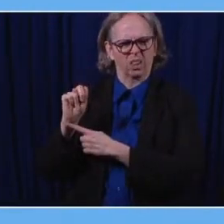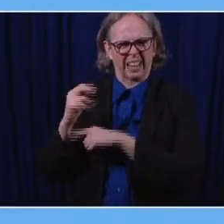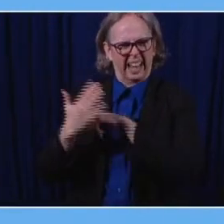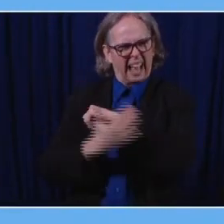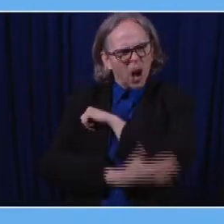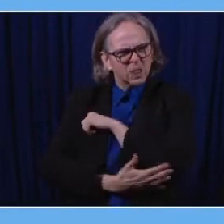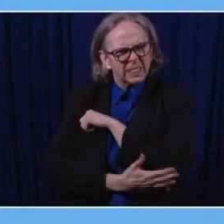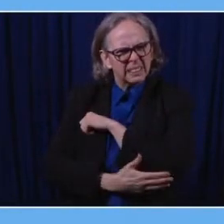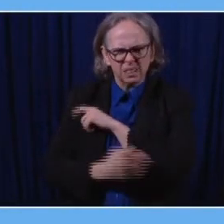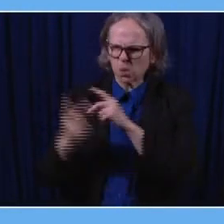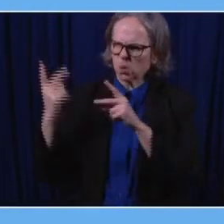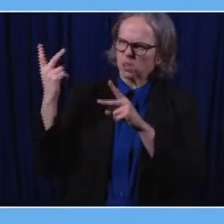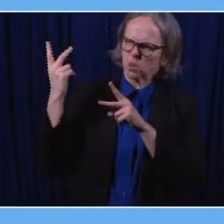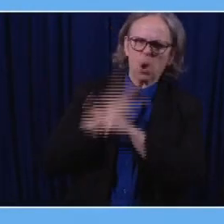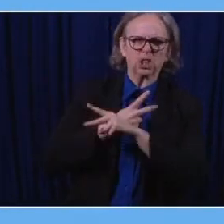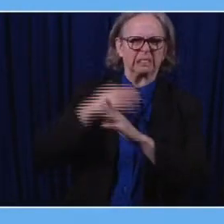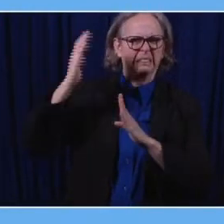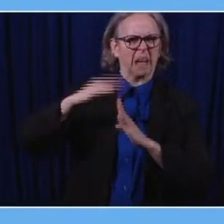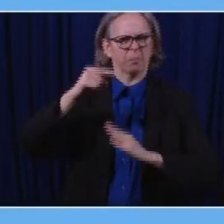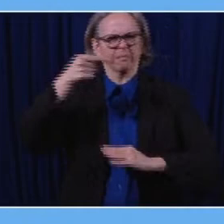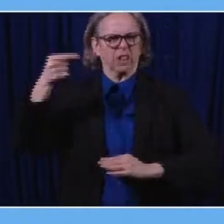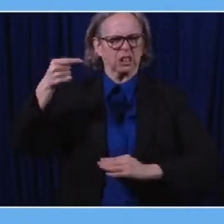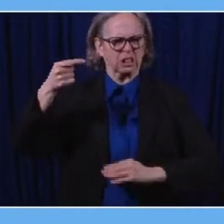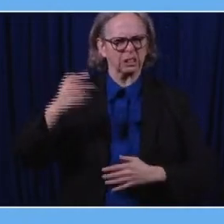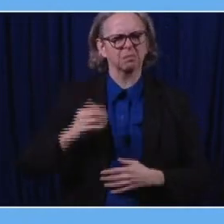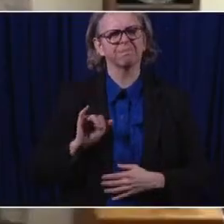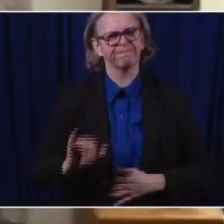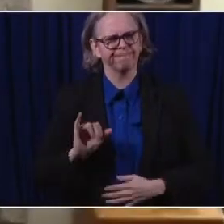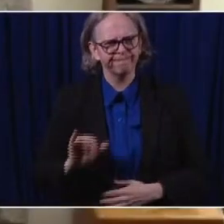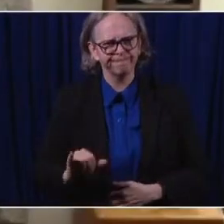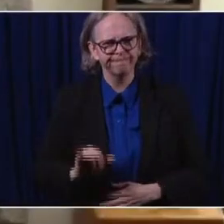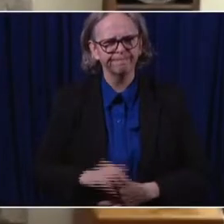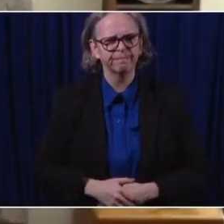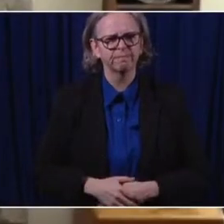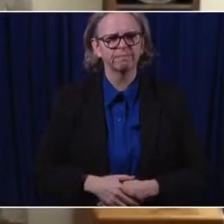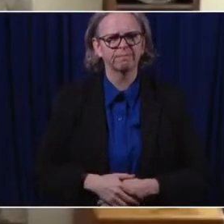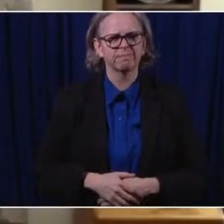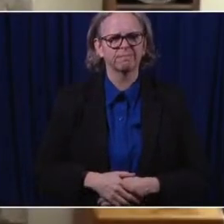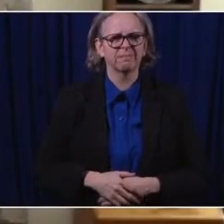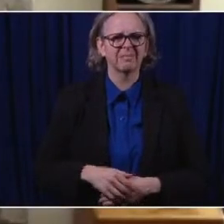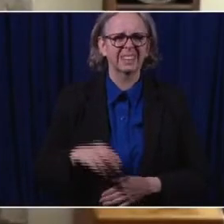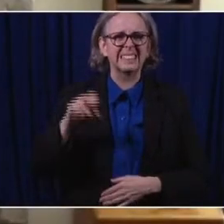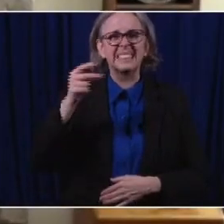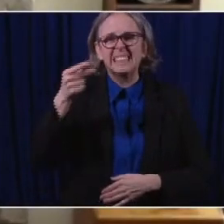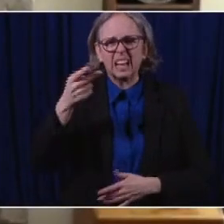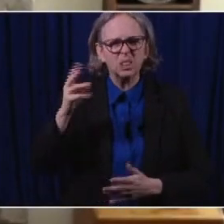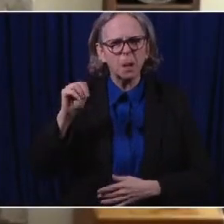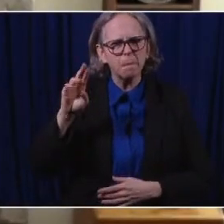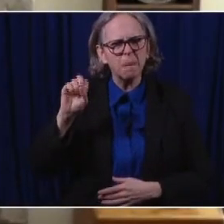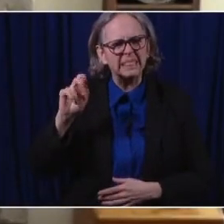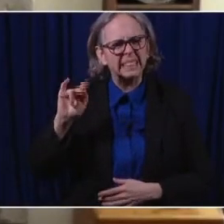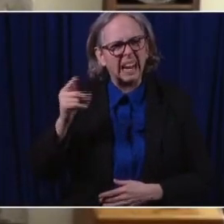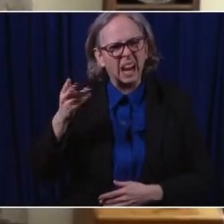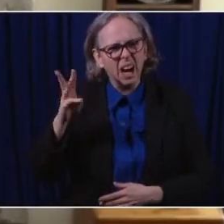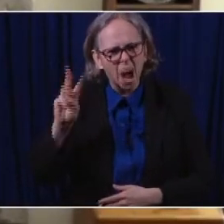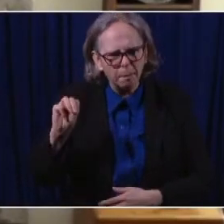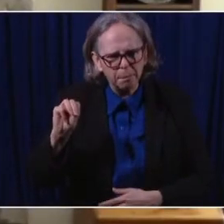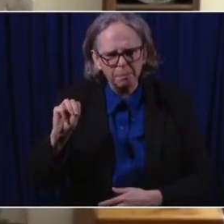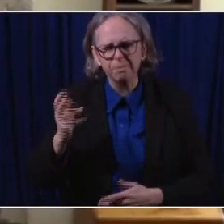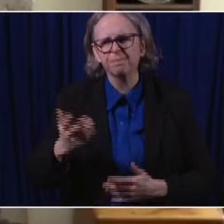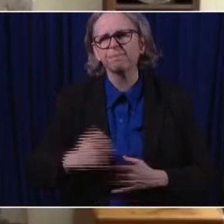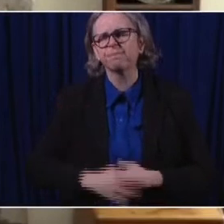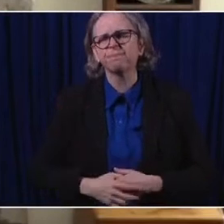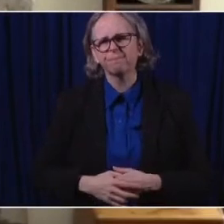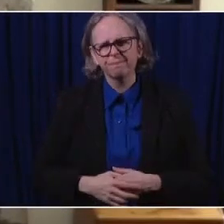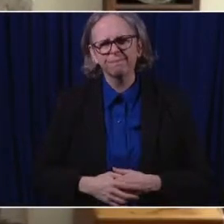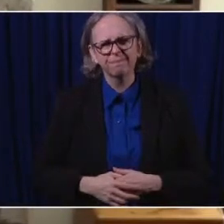showing the highest rate, and Muskingum the second, and you can see the other ones as we go down the page. Again,